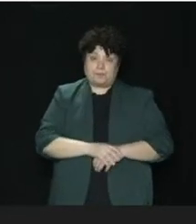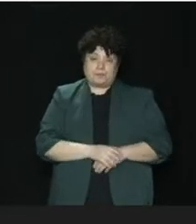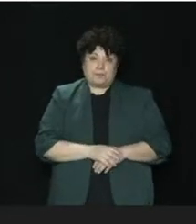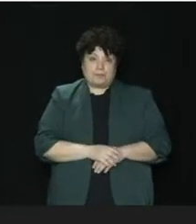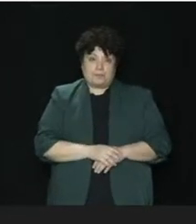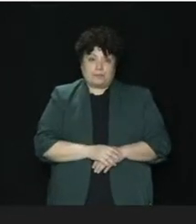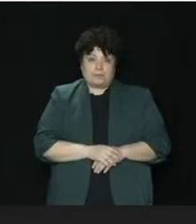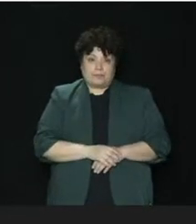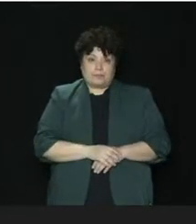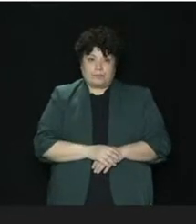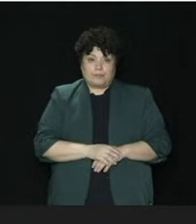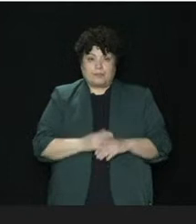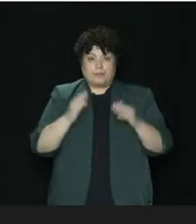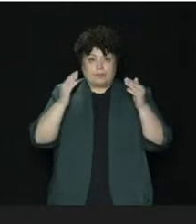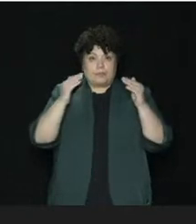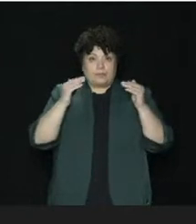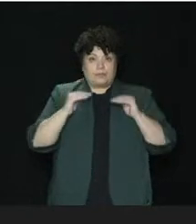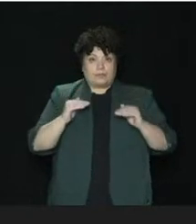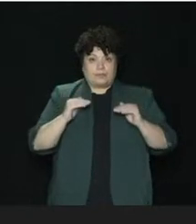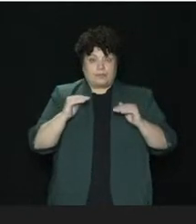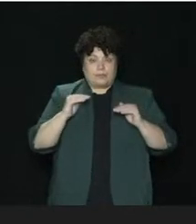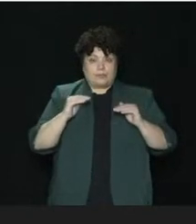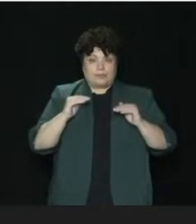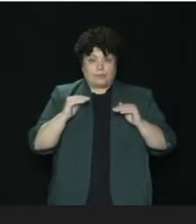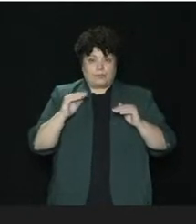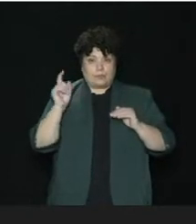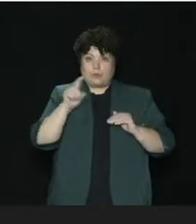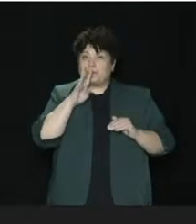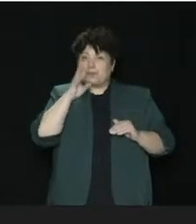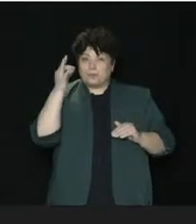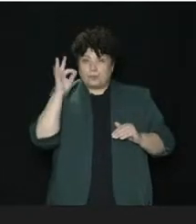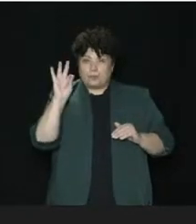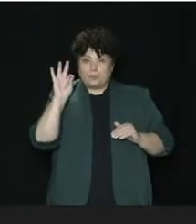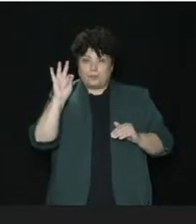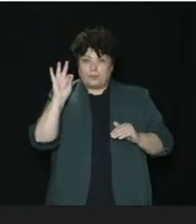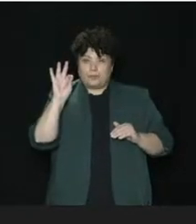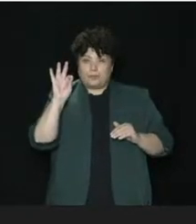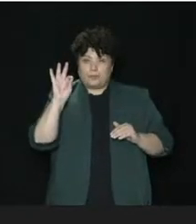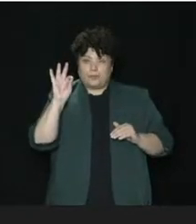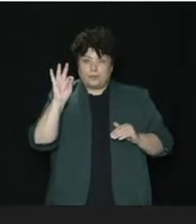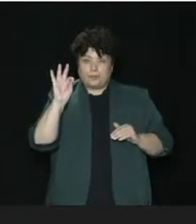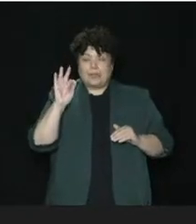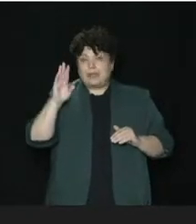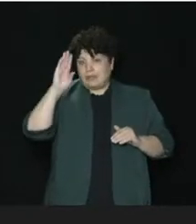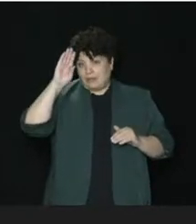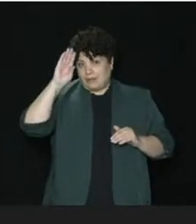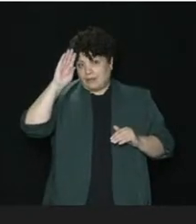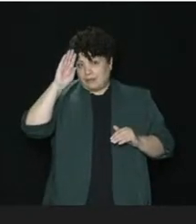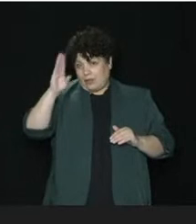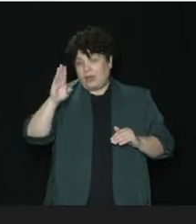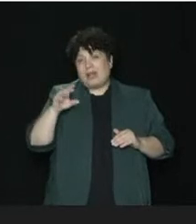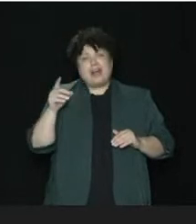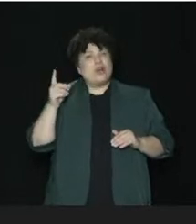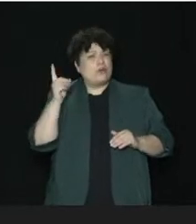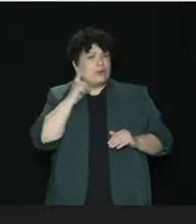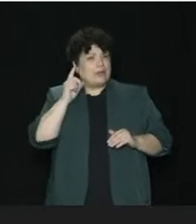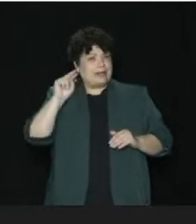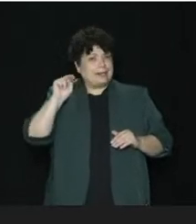Bonjour, Mr. Trudeau, Julianne Lapointe. Hello, Mr. Trudeau. Learning that Netflix will